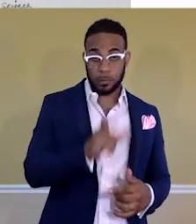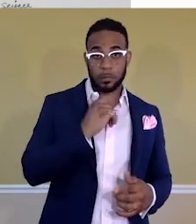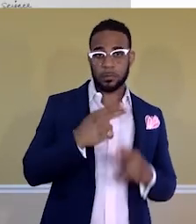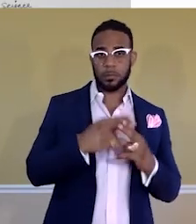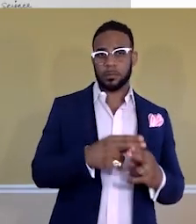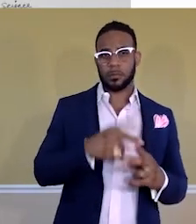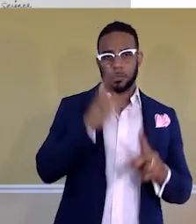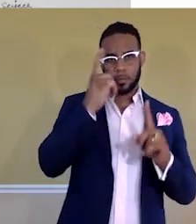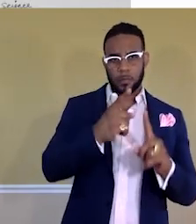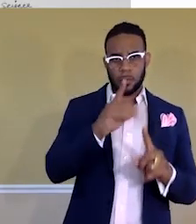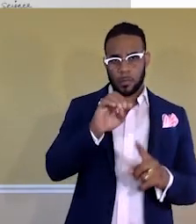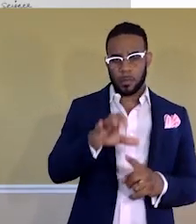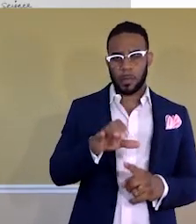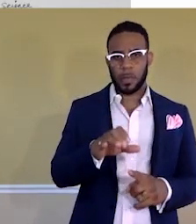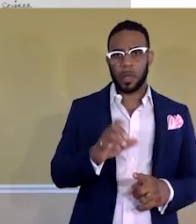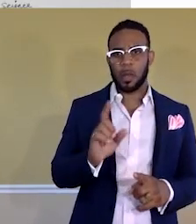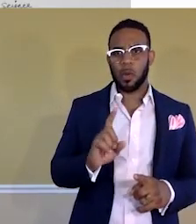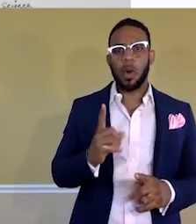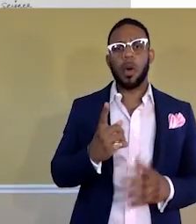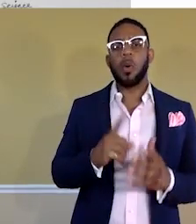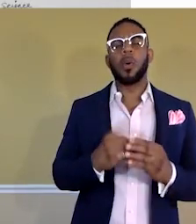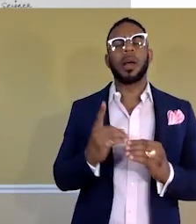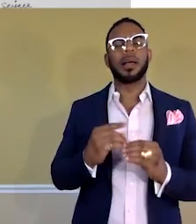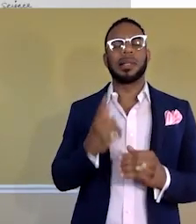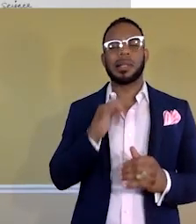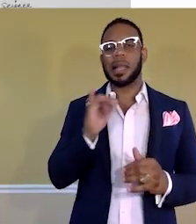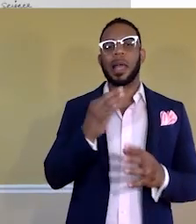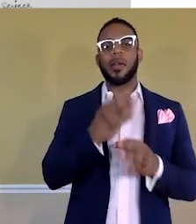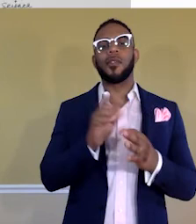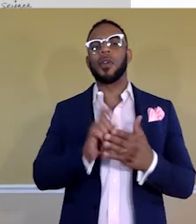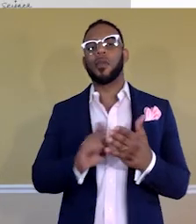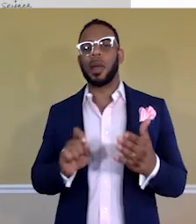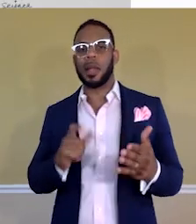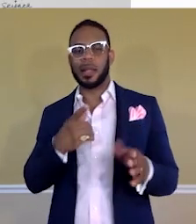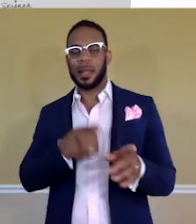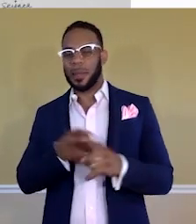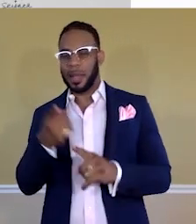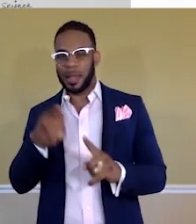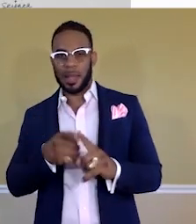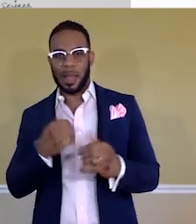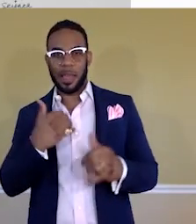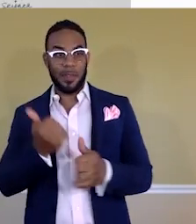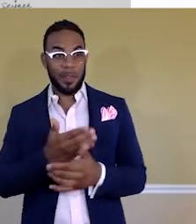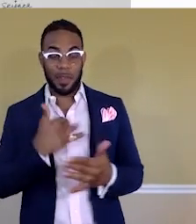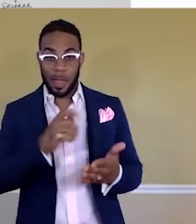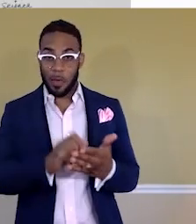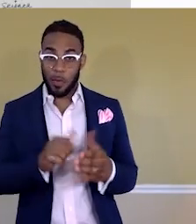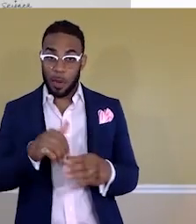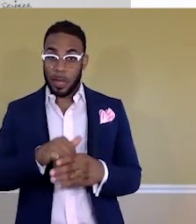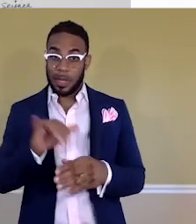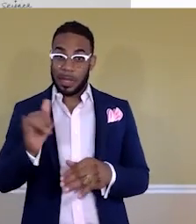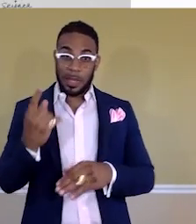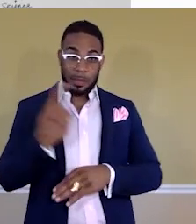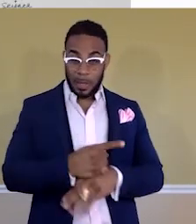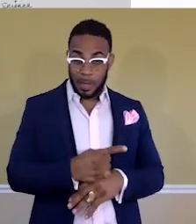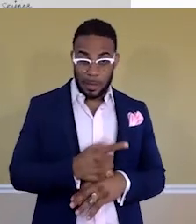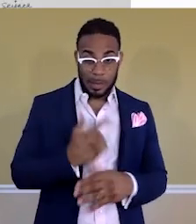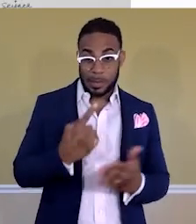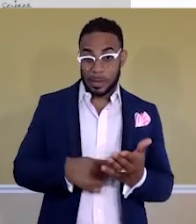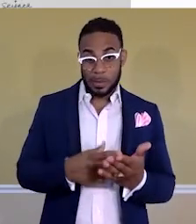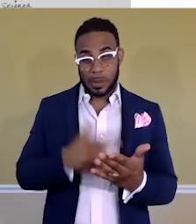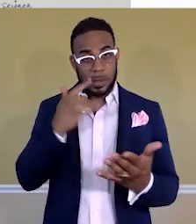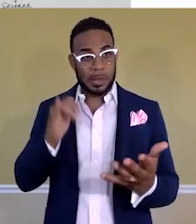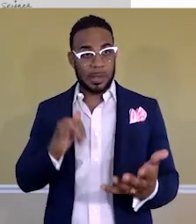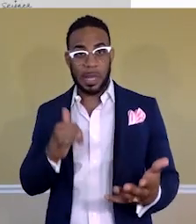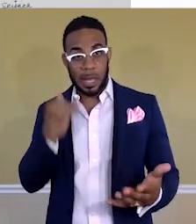I call a goal dump, where once again, it's just kind of like free writing. It's maybe not even everything that I wrote in the same day. Sometimes it's